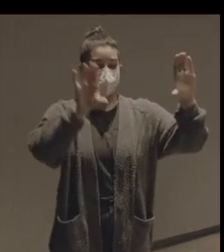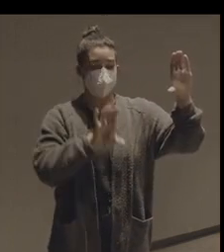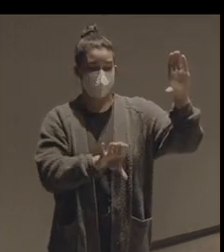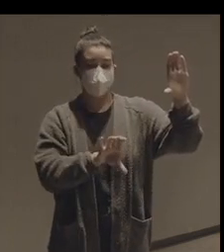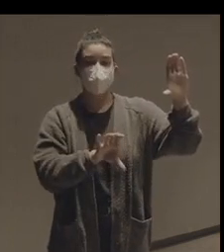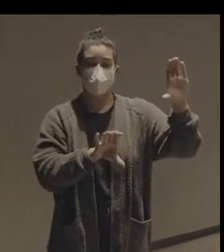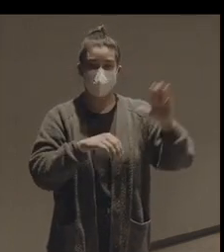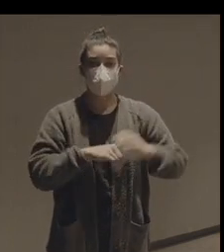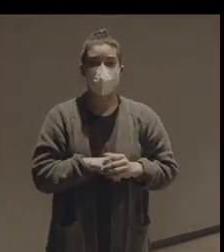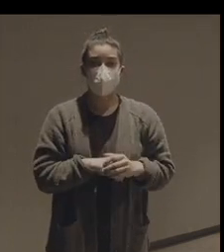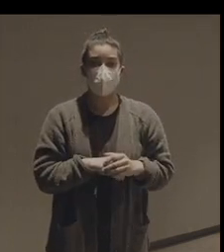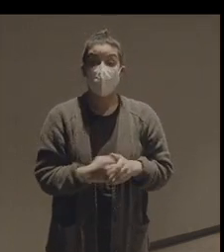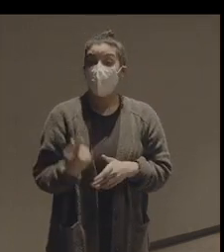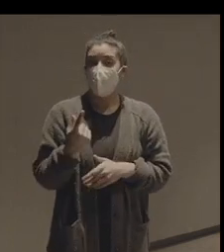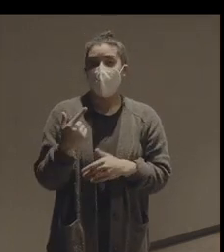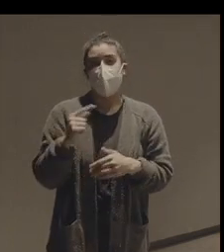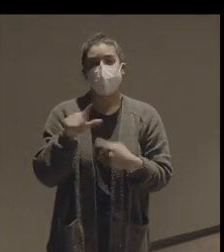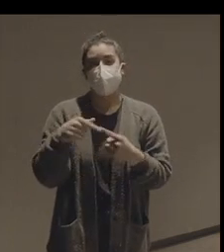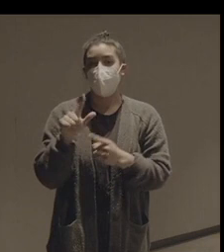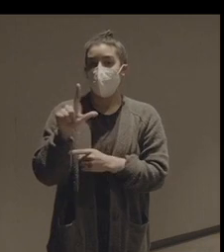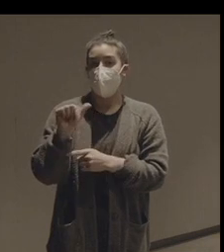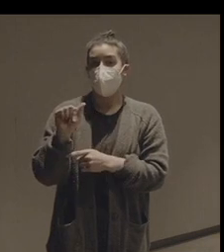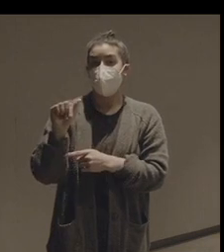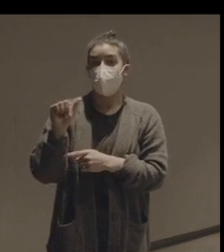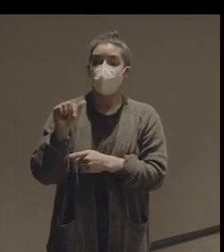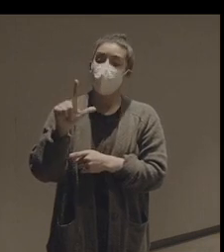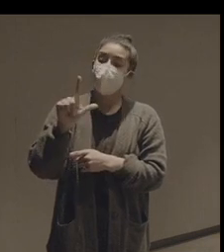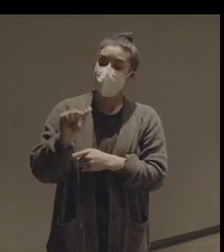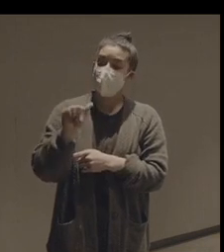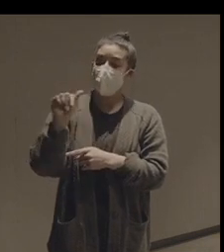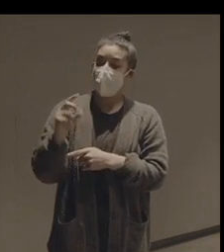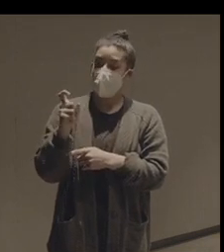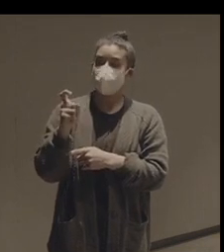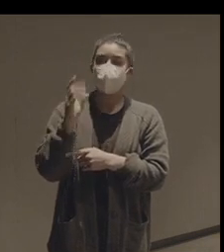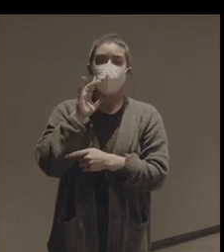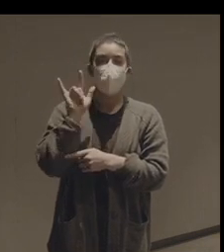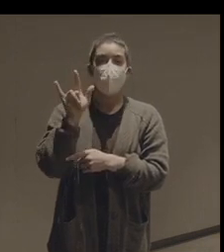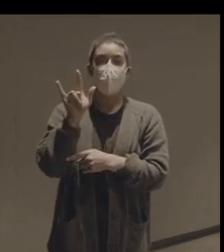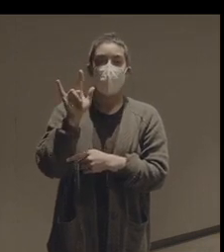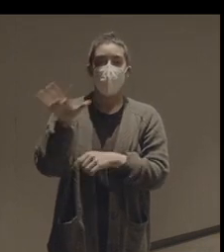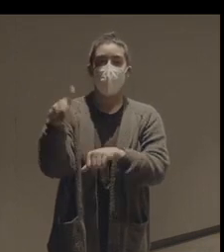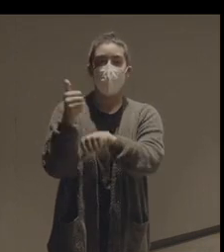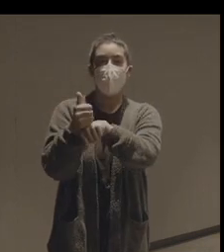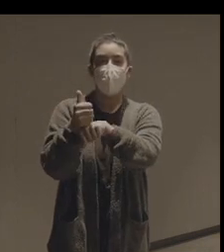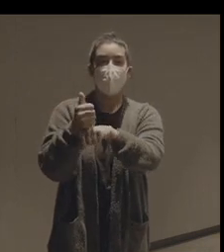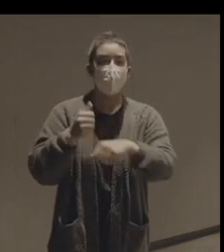of talks about how LA imagined itself at that time.